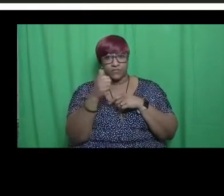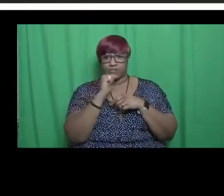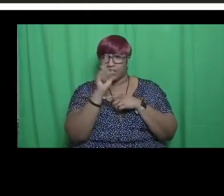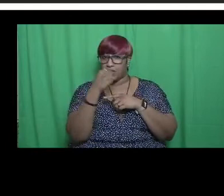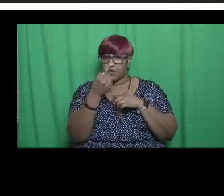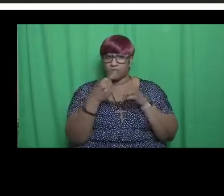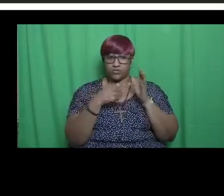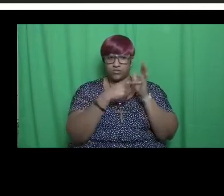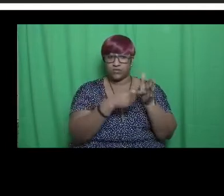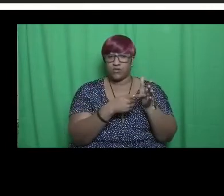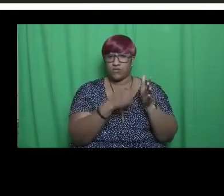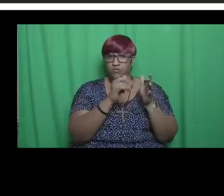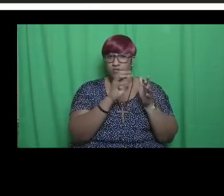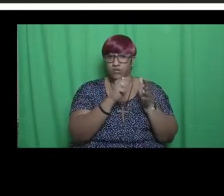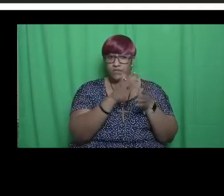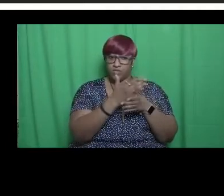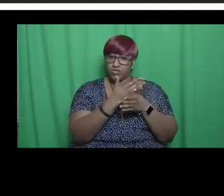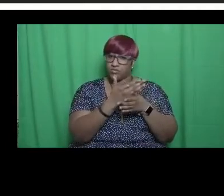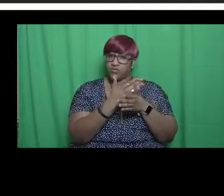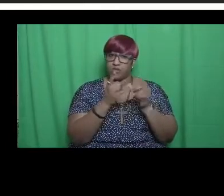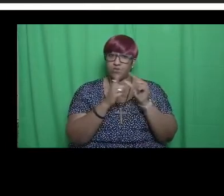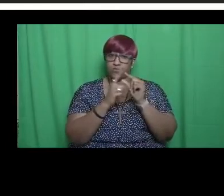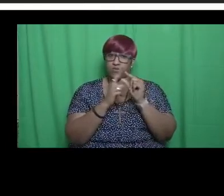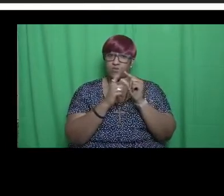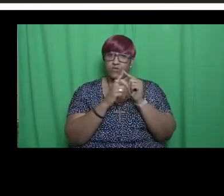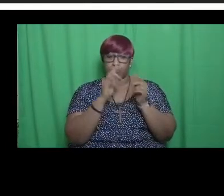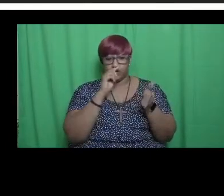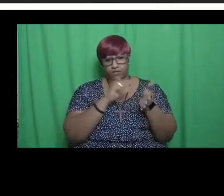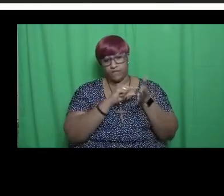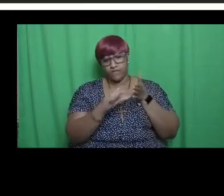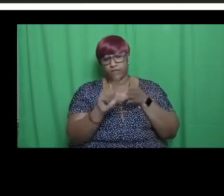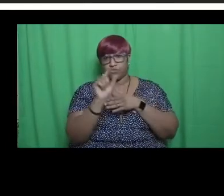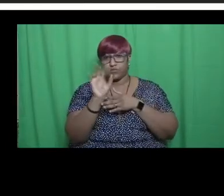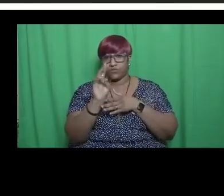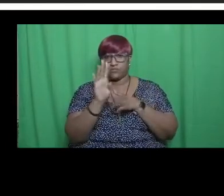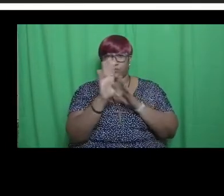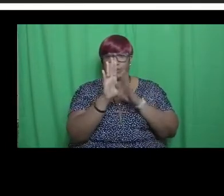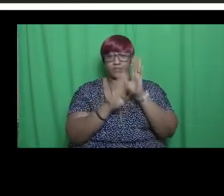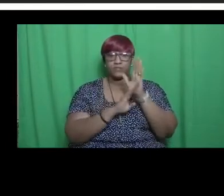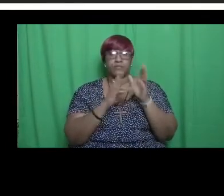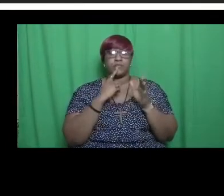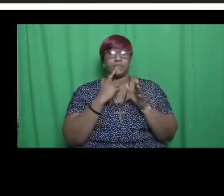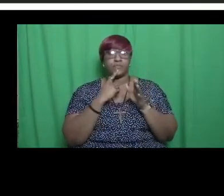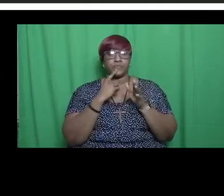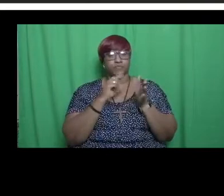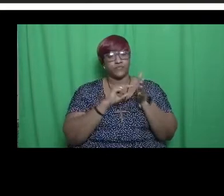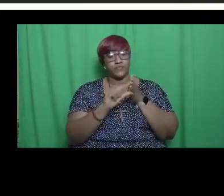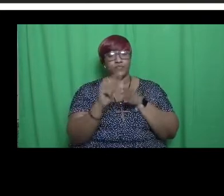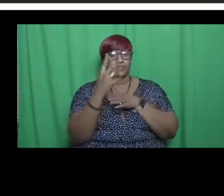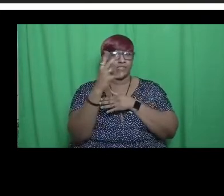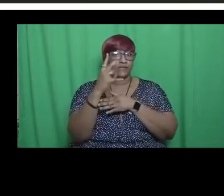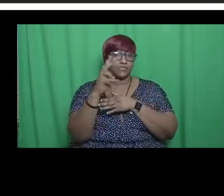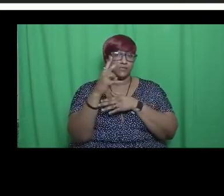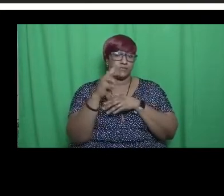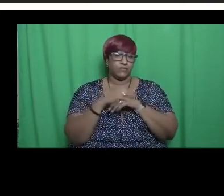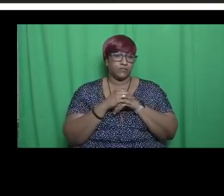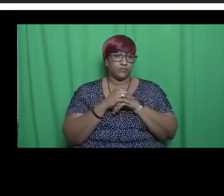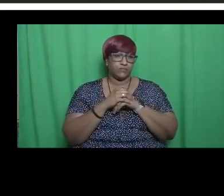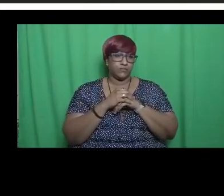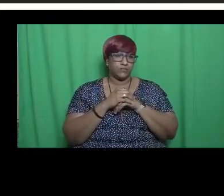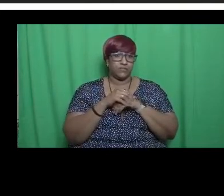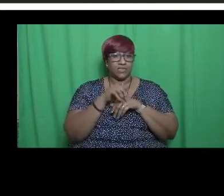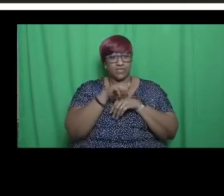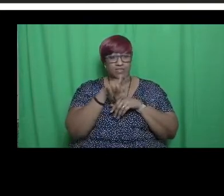showed himself, he shared the word. Look at verse 27. The Bible said that in verse 17, they